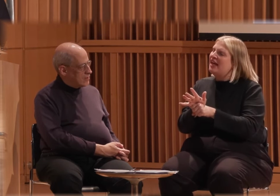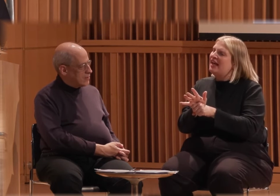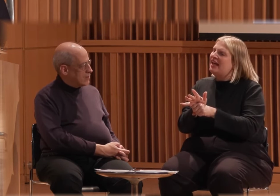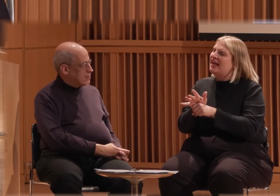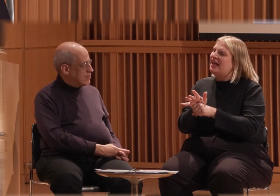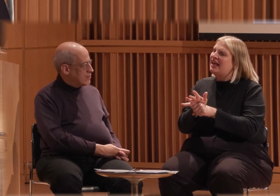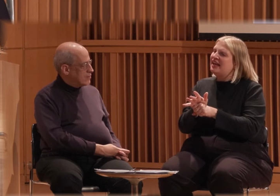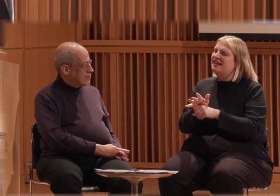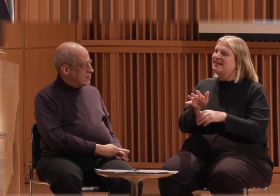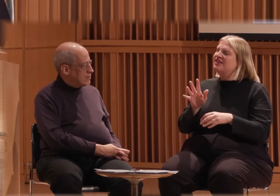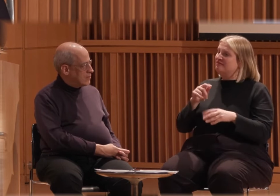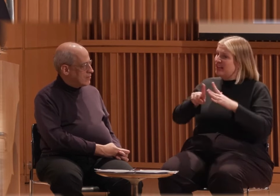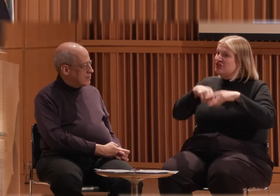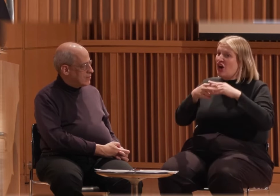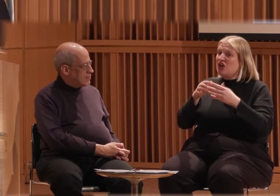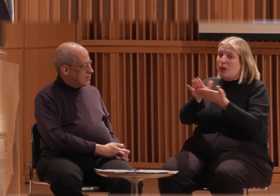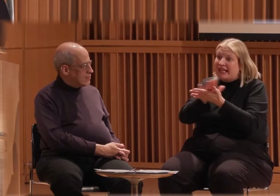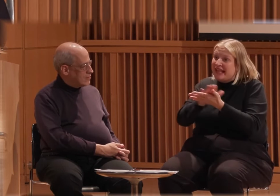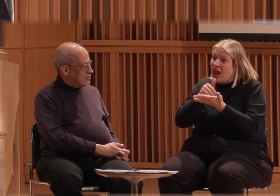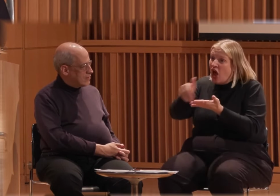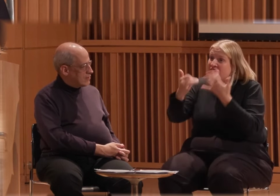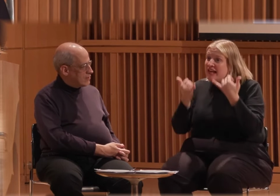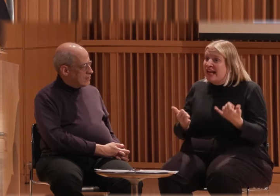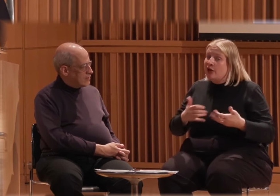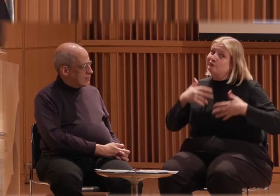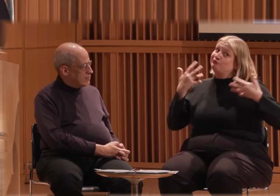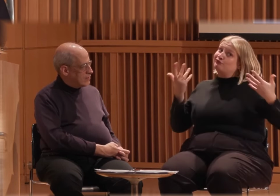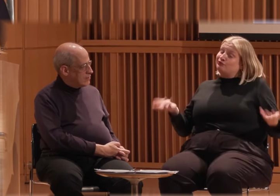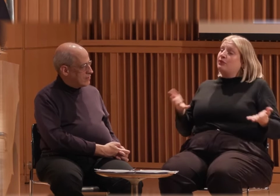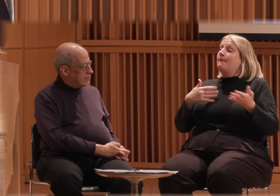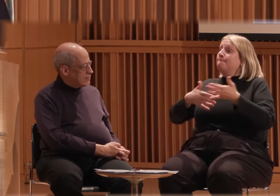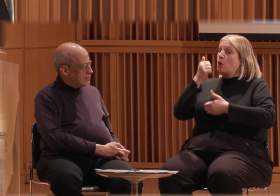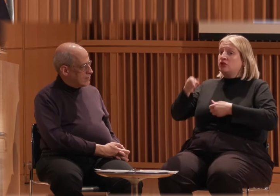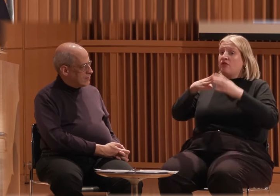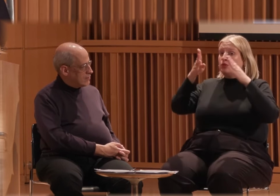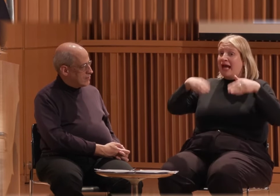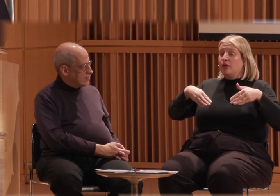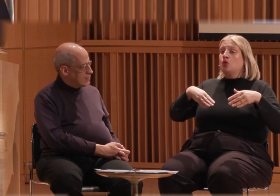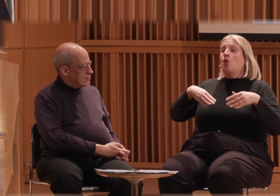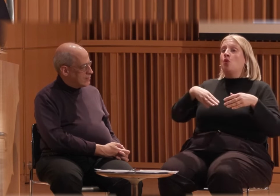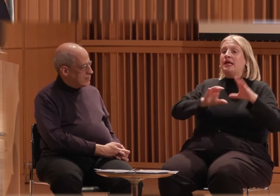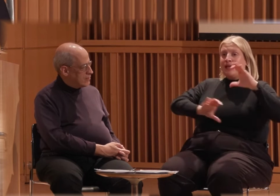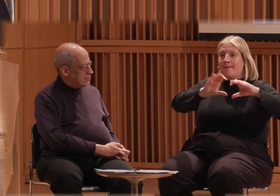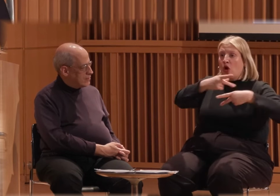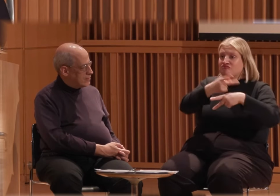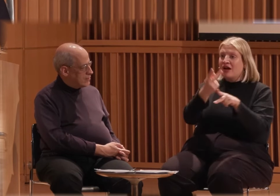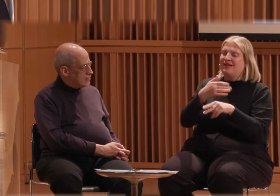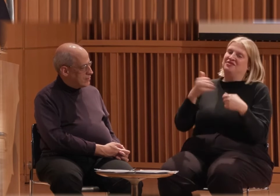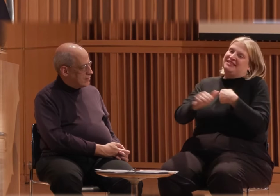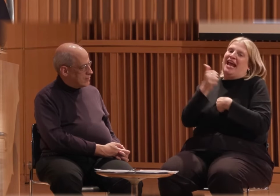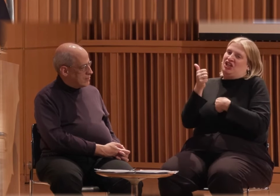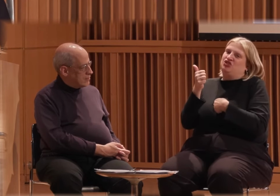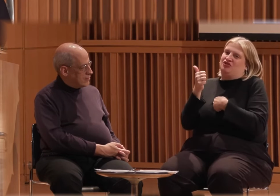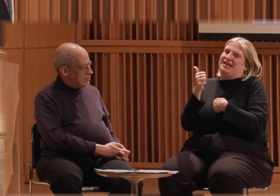after the pandemic started? Well, most of those household products have dangerous